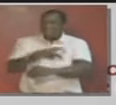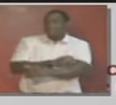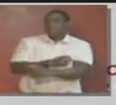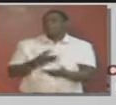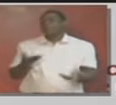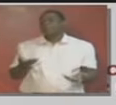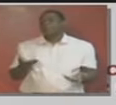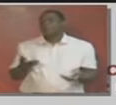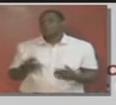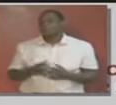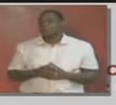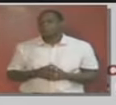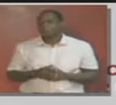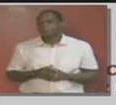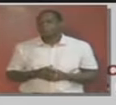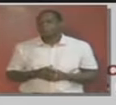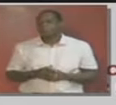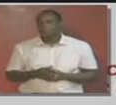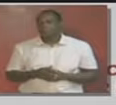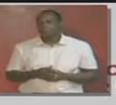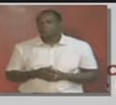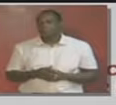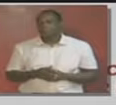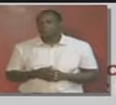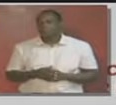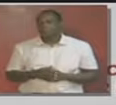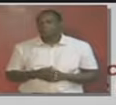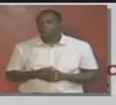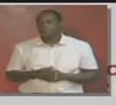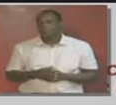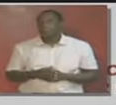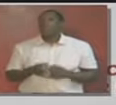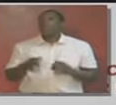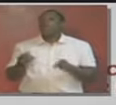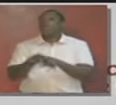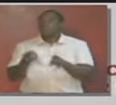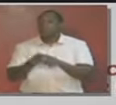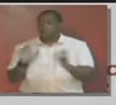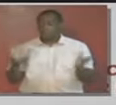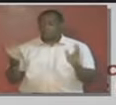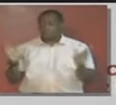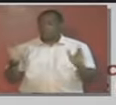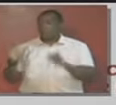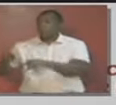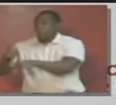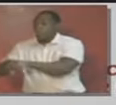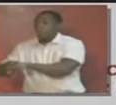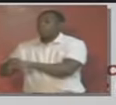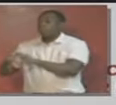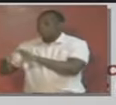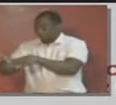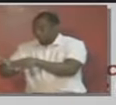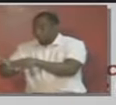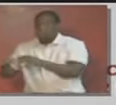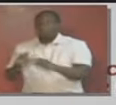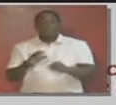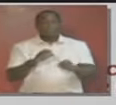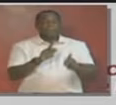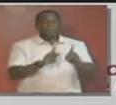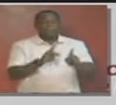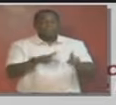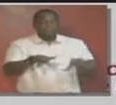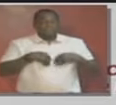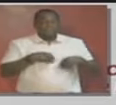first place. And then the events did not occur with any higher frequency than they would have occurred in a population that wasn't vaccinated.